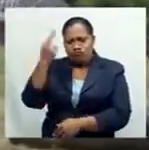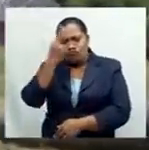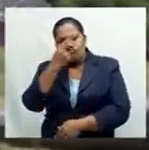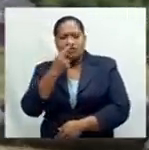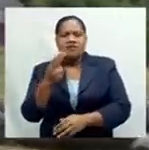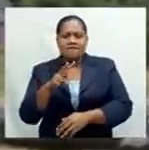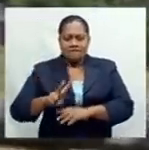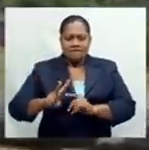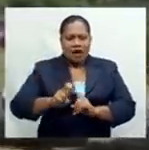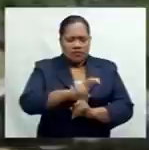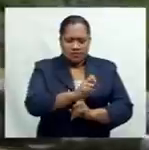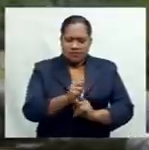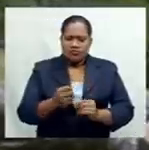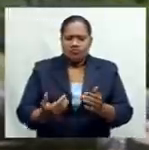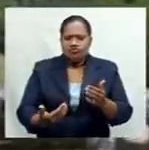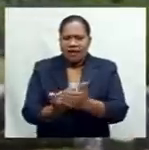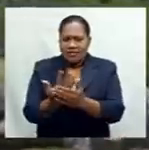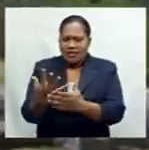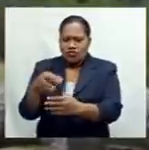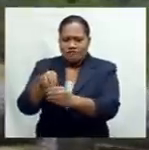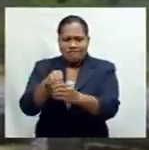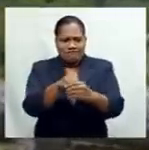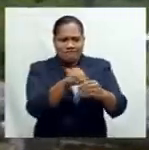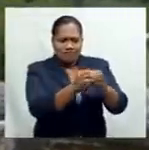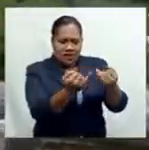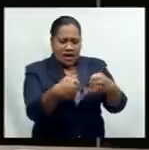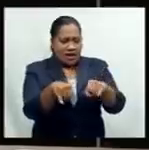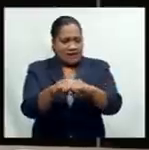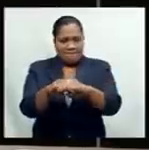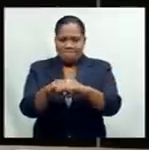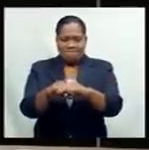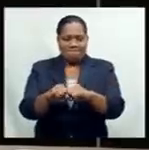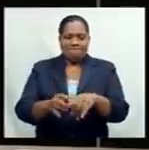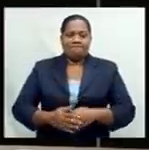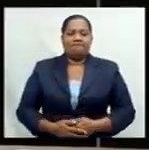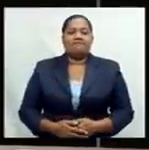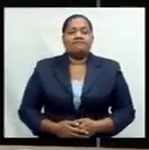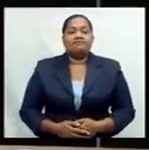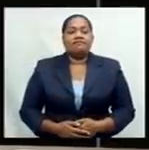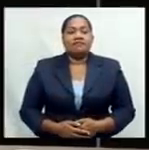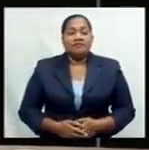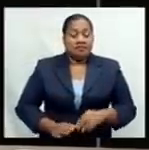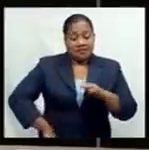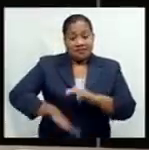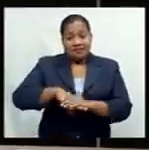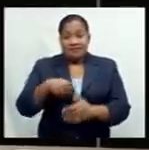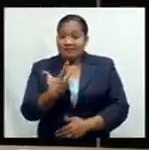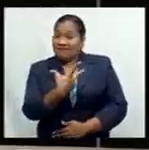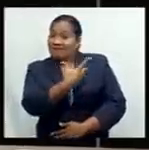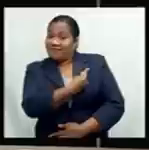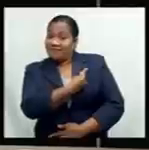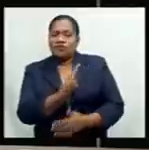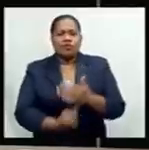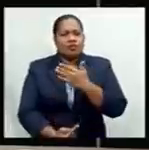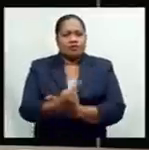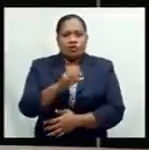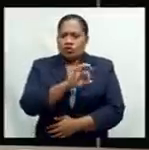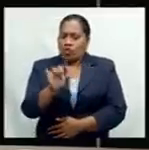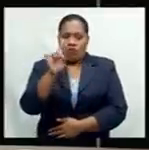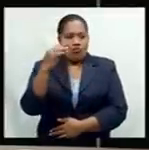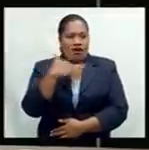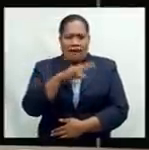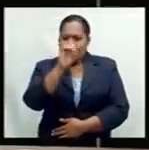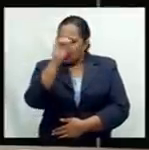island. Josai Nanunga, FBC News. Fully vaccinated people are not 100% protected